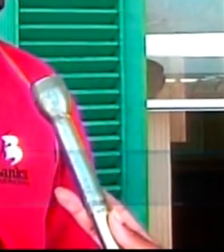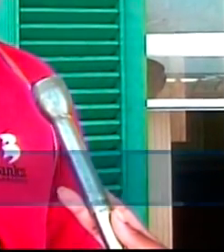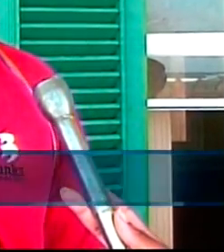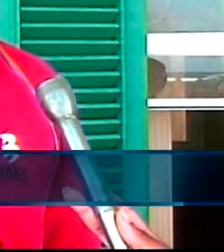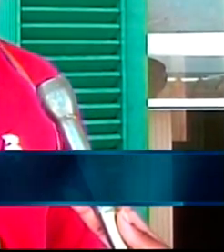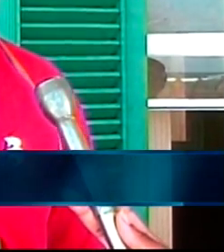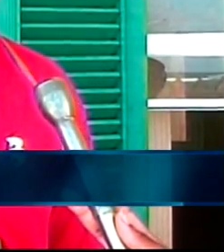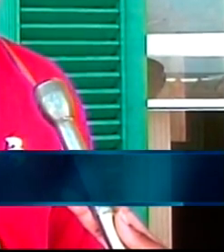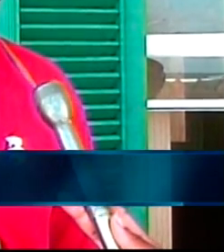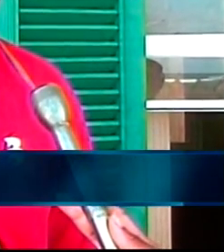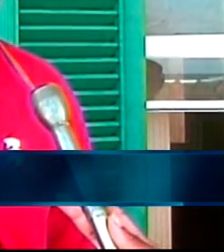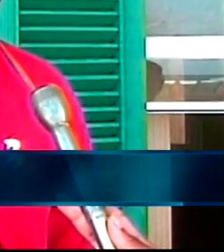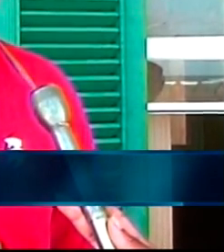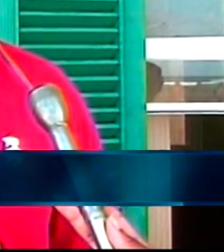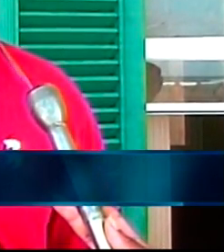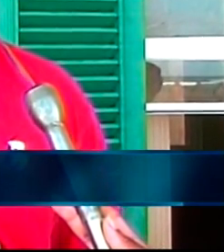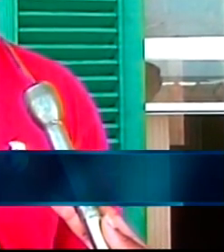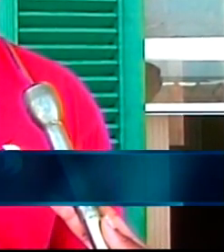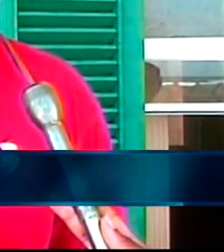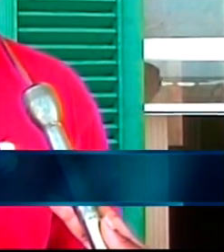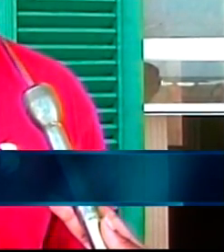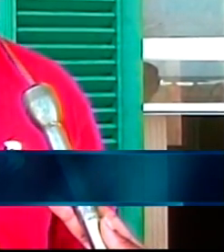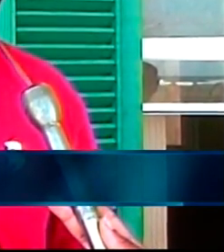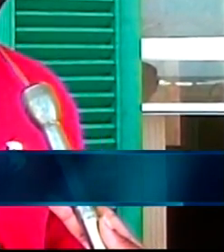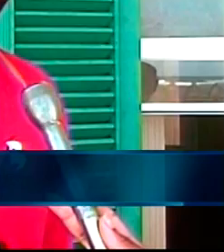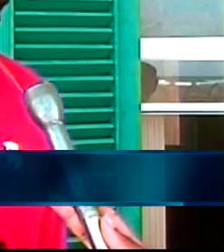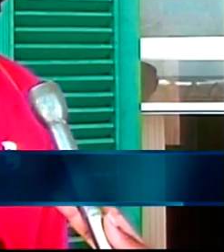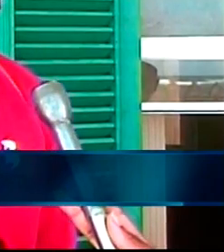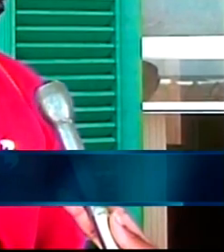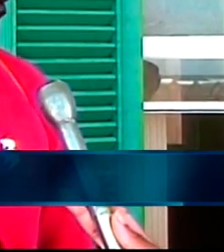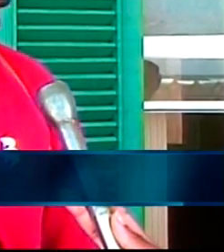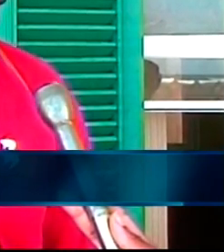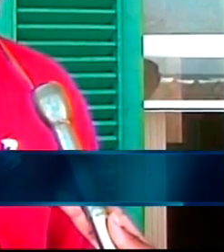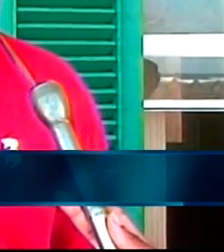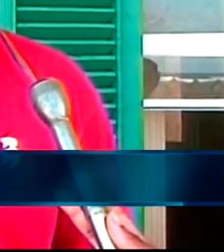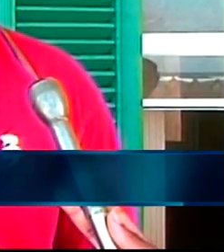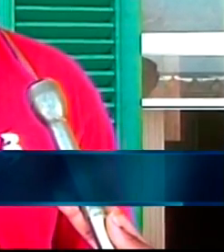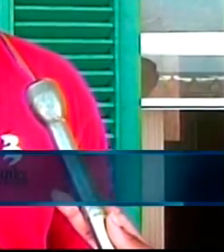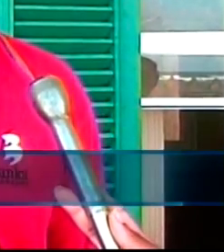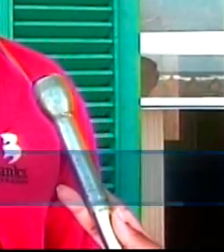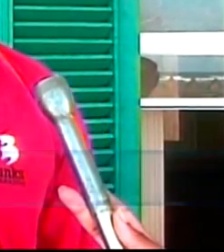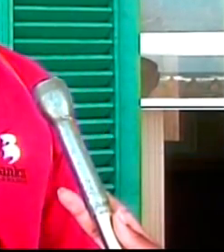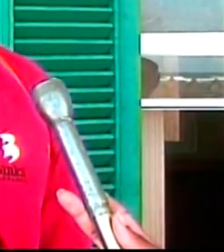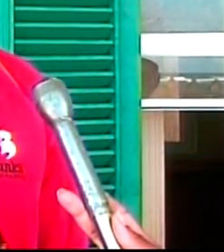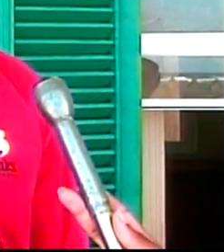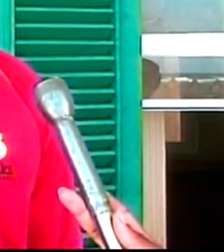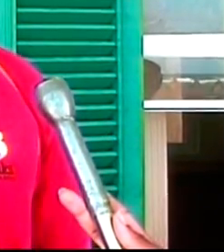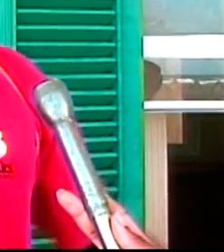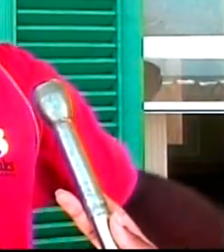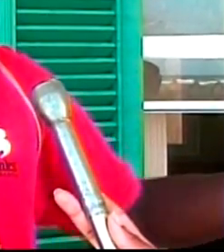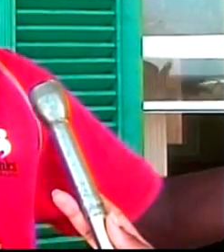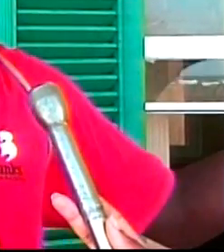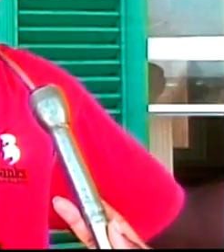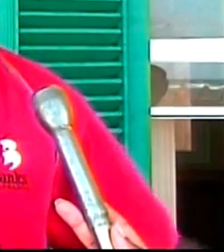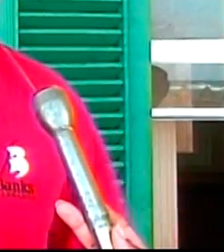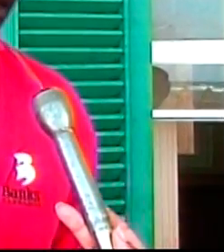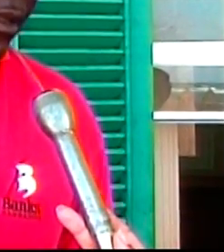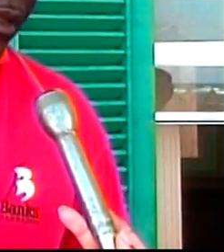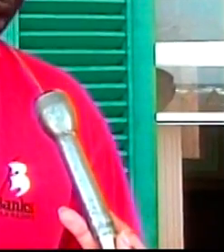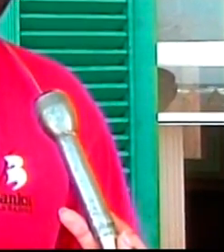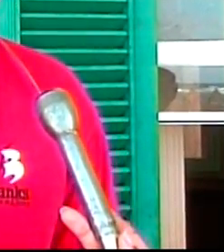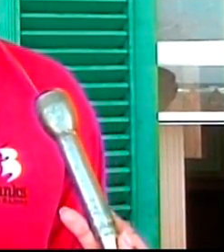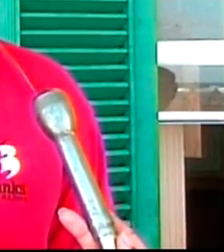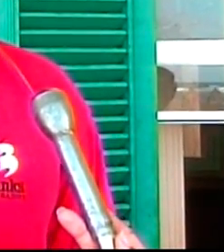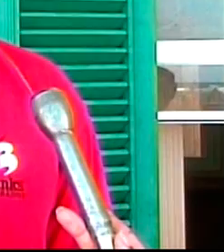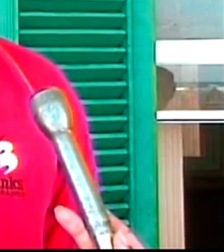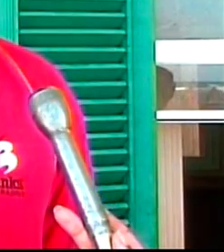So just the ends know out there right now. Because right now, as you see that they're diving, the ends, the little young ones know. So